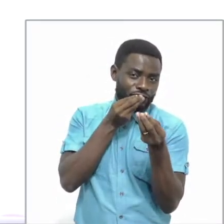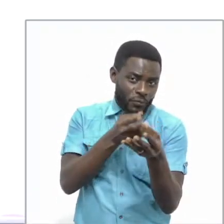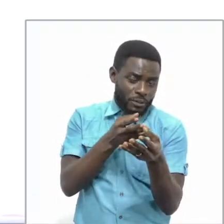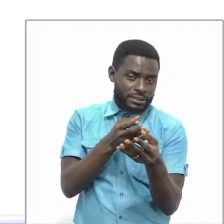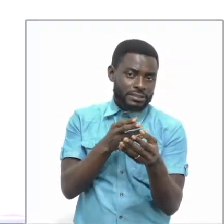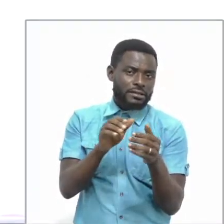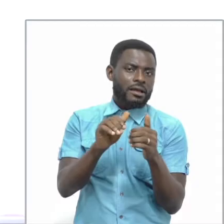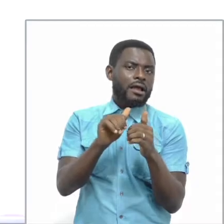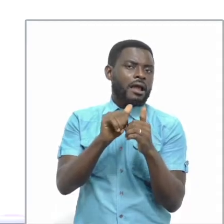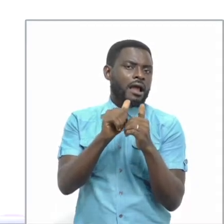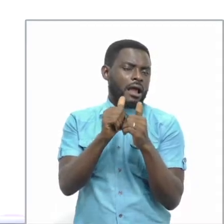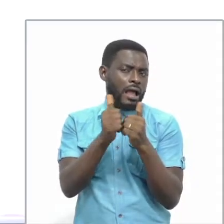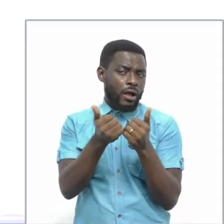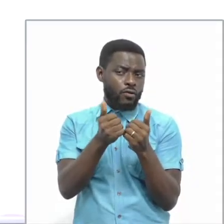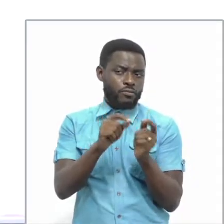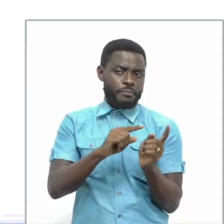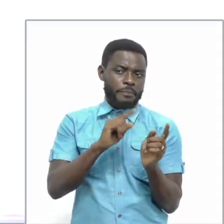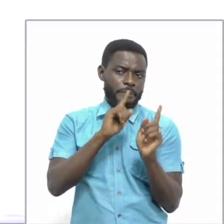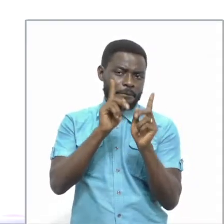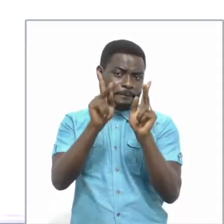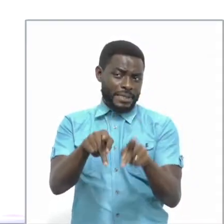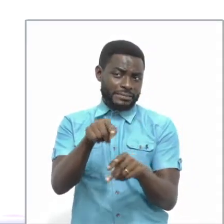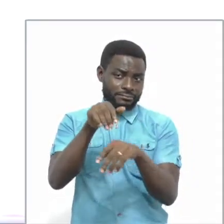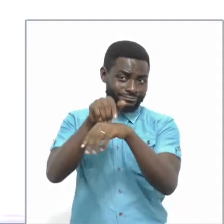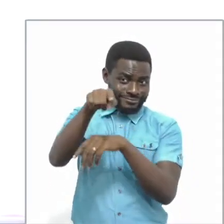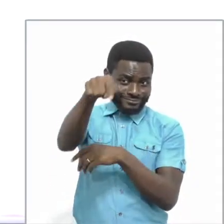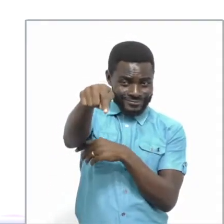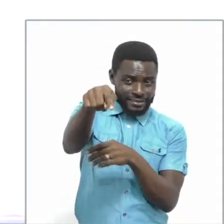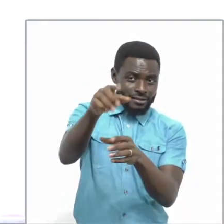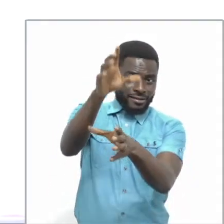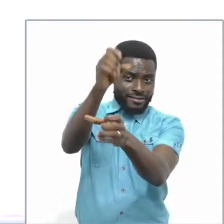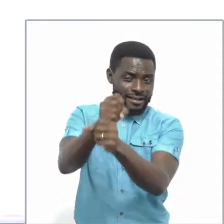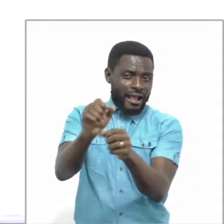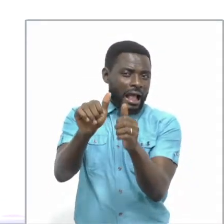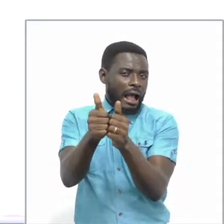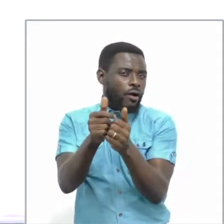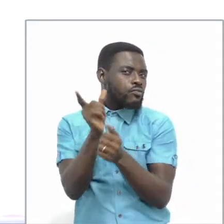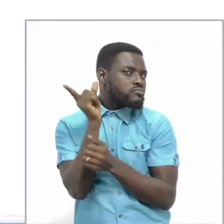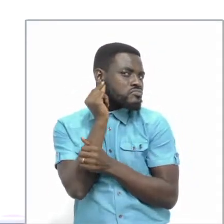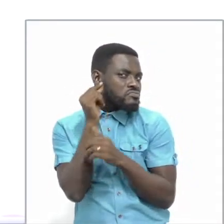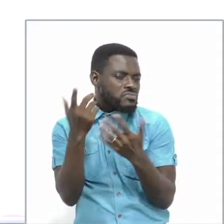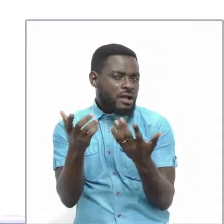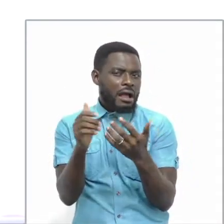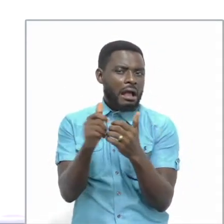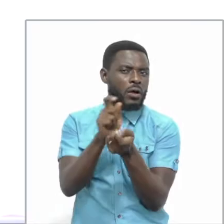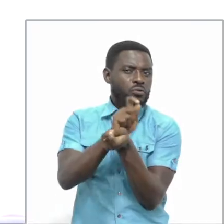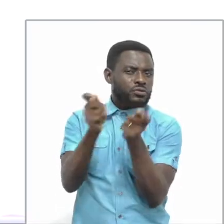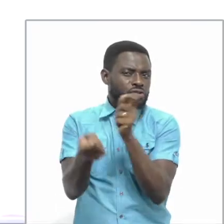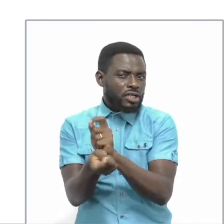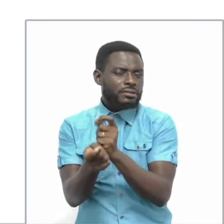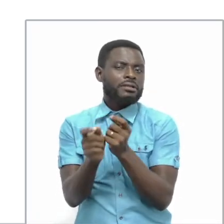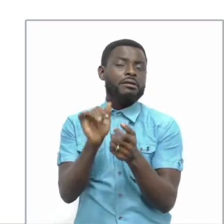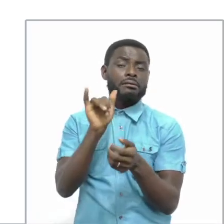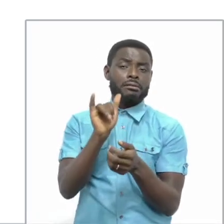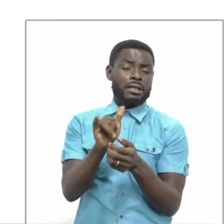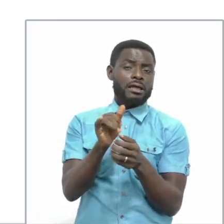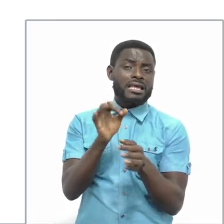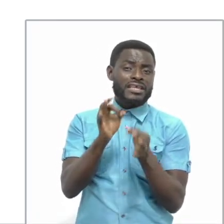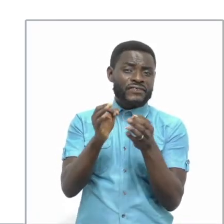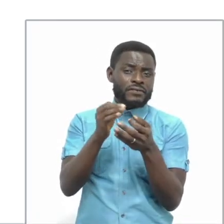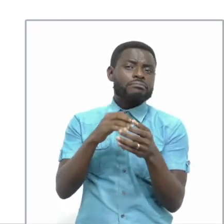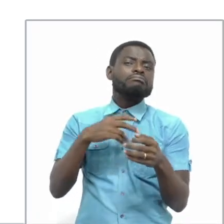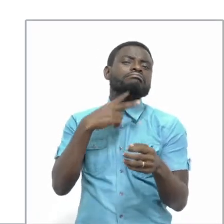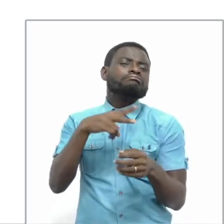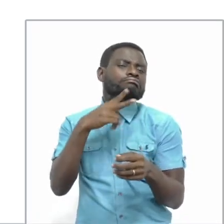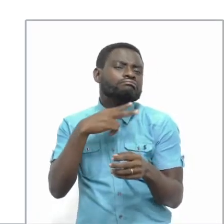information, and how the person on the other side decodes it or hears and listens to it. And there is noise